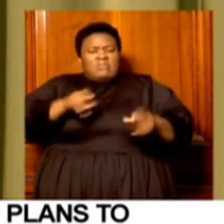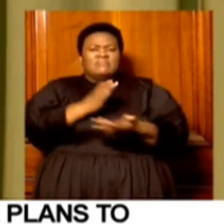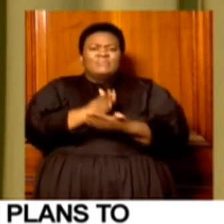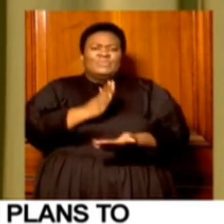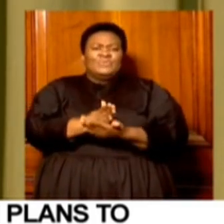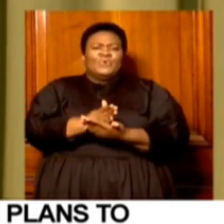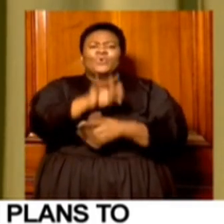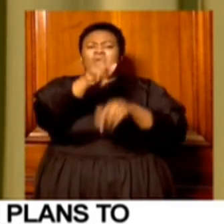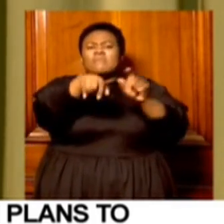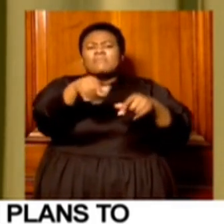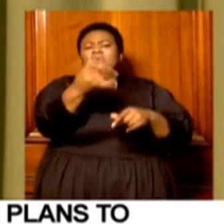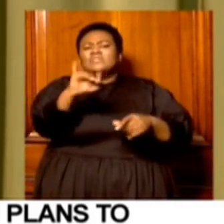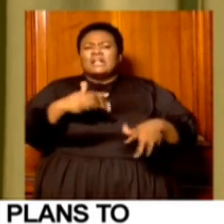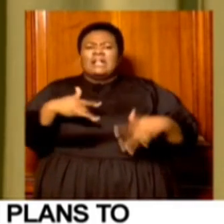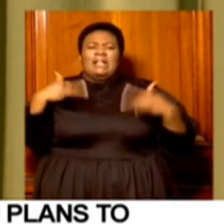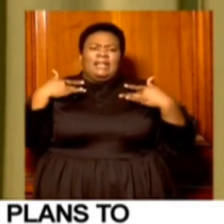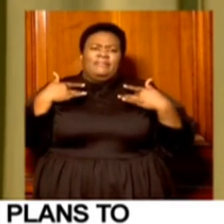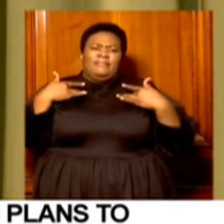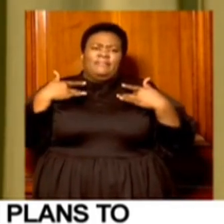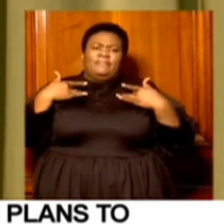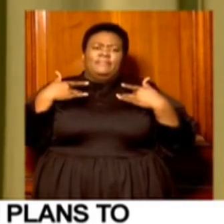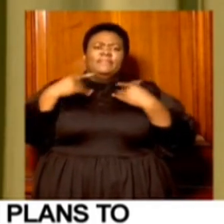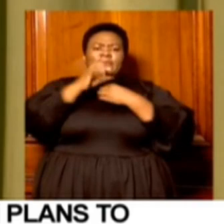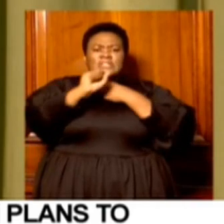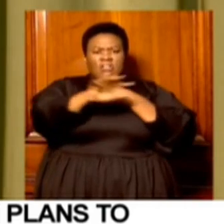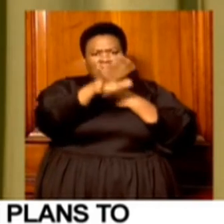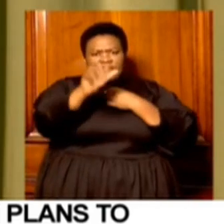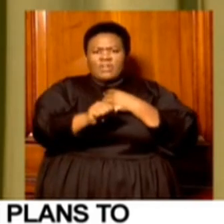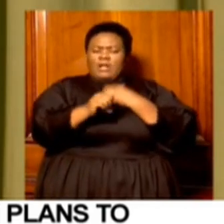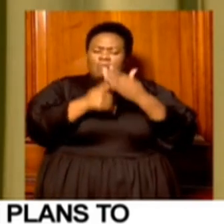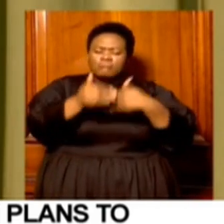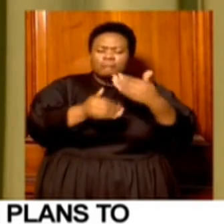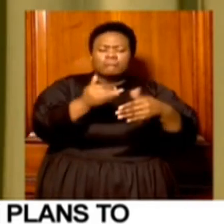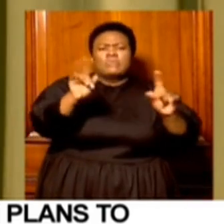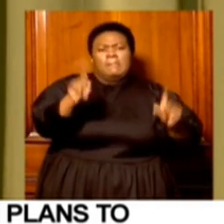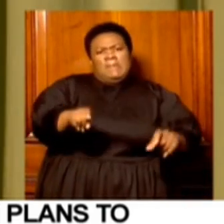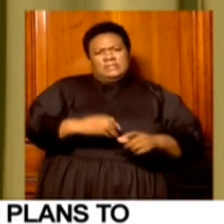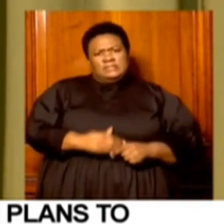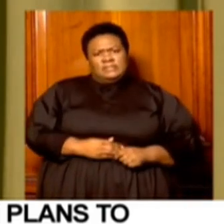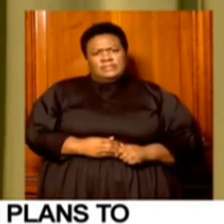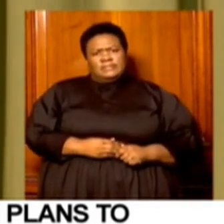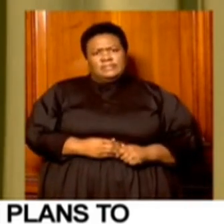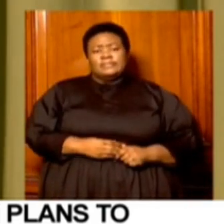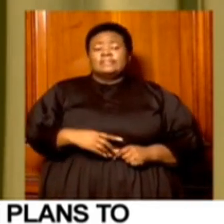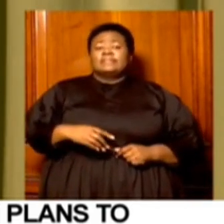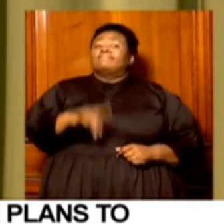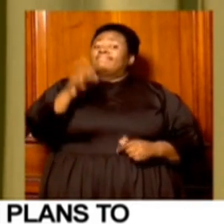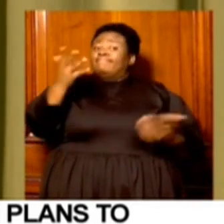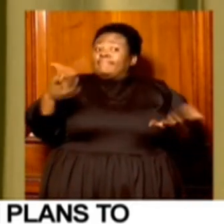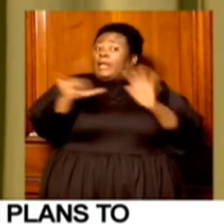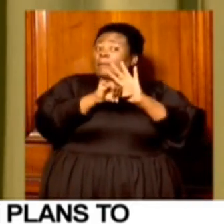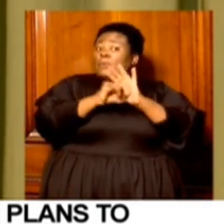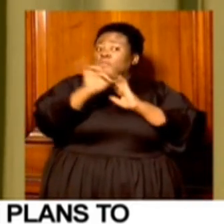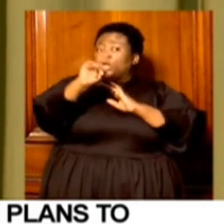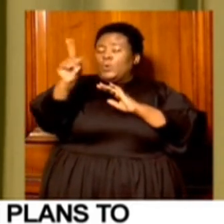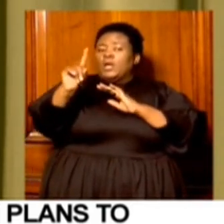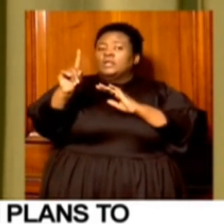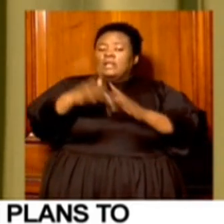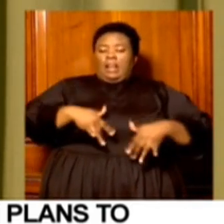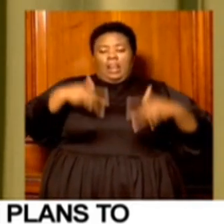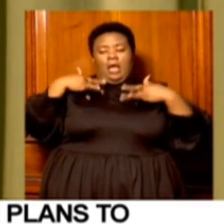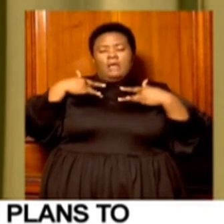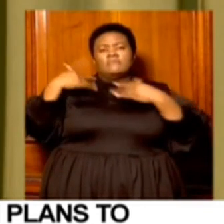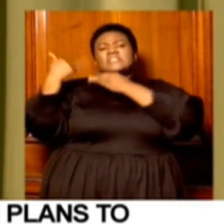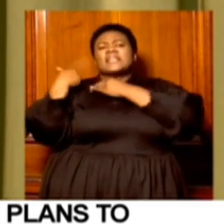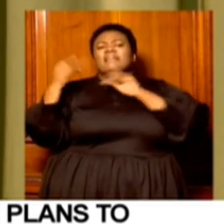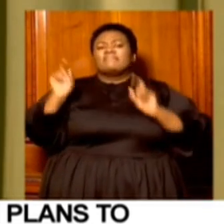not happy about this and that, but at the end of the day, we've got to preserve lives, livelihoods.